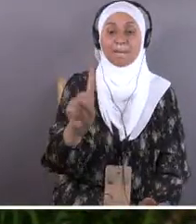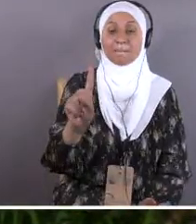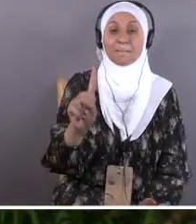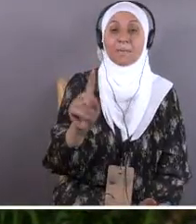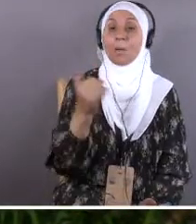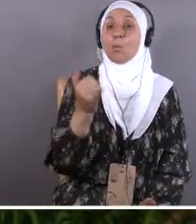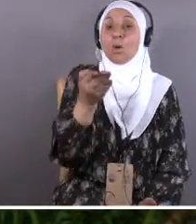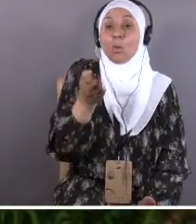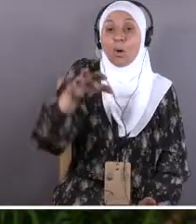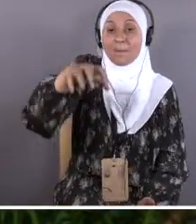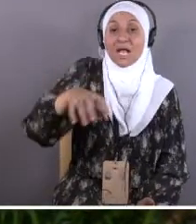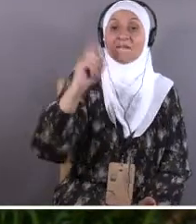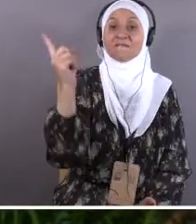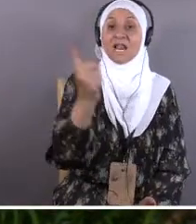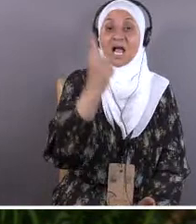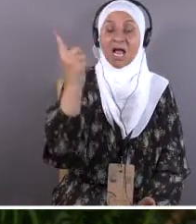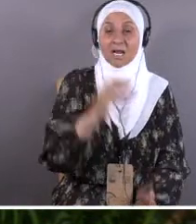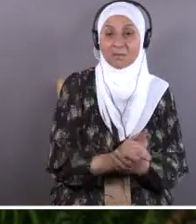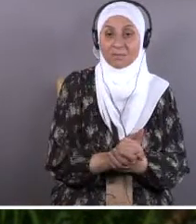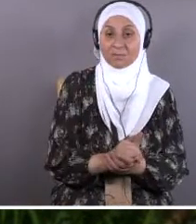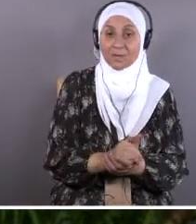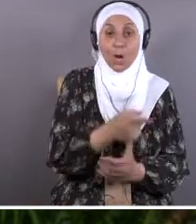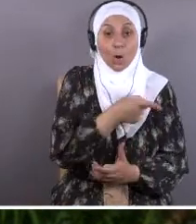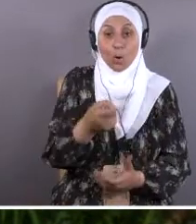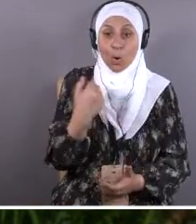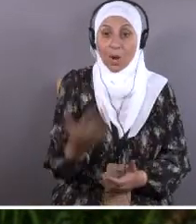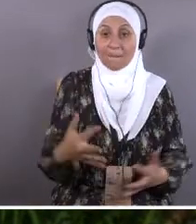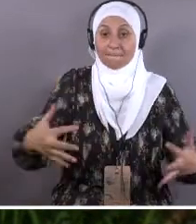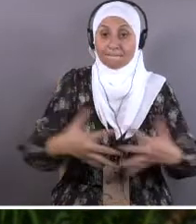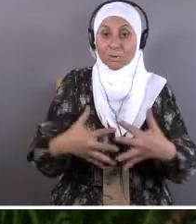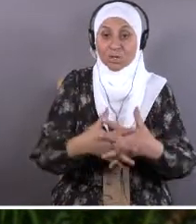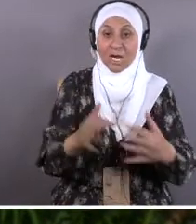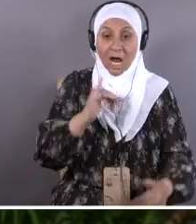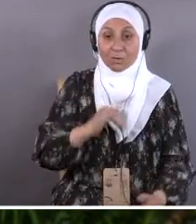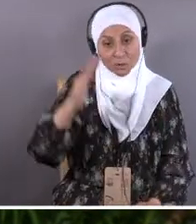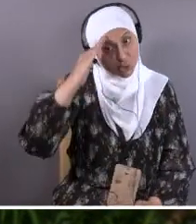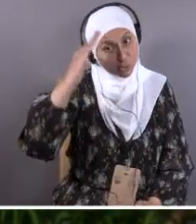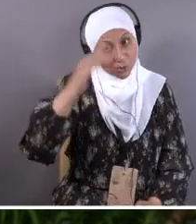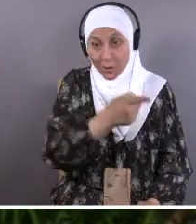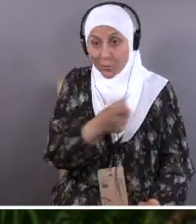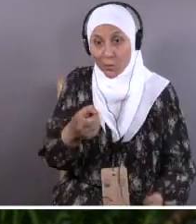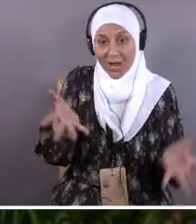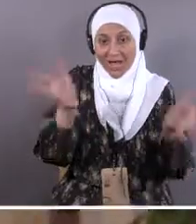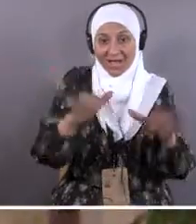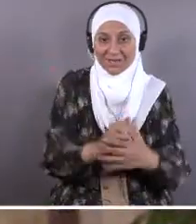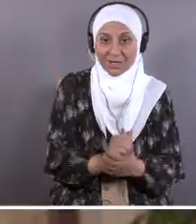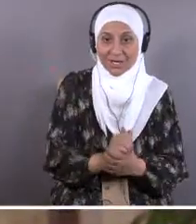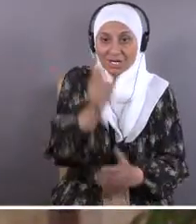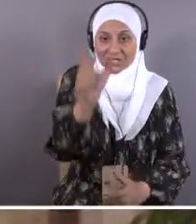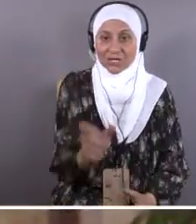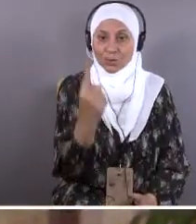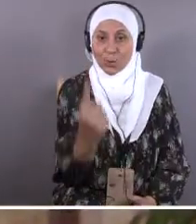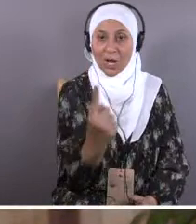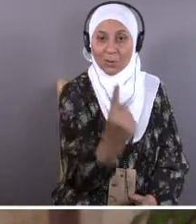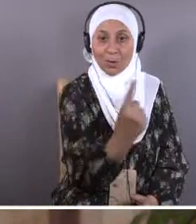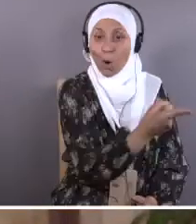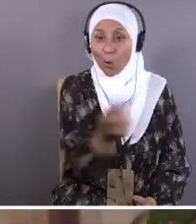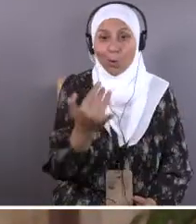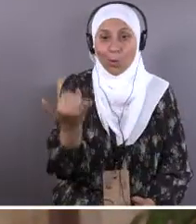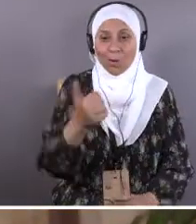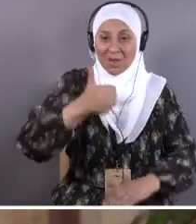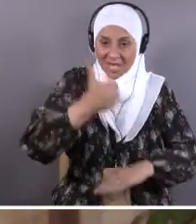To all our participants and attendees, I share sincere thanks. Each one of you has played a role in ensuring the summit's